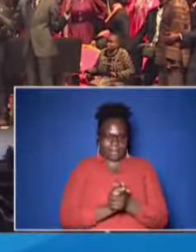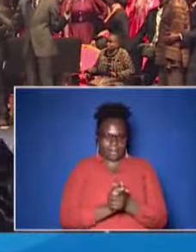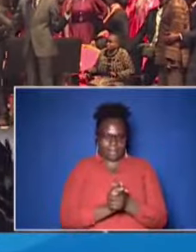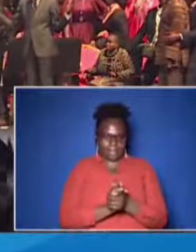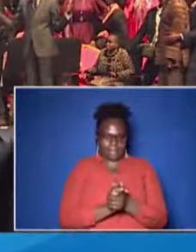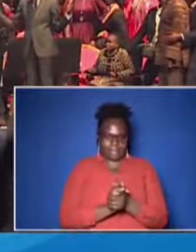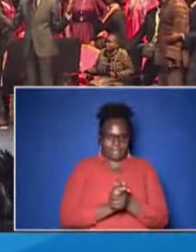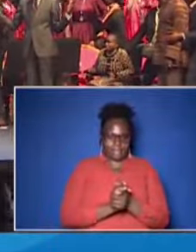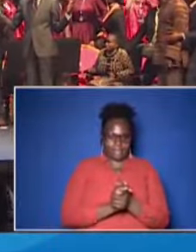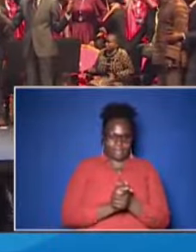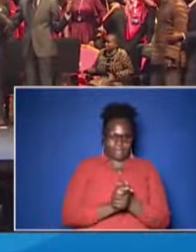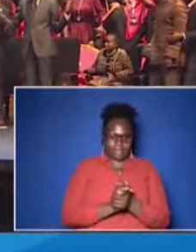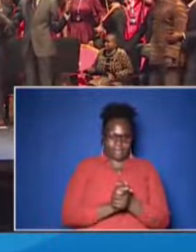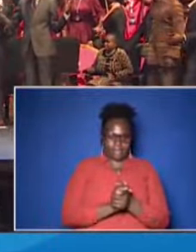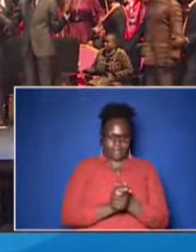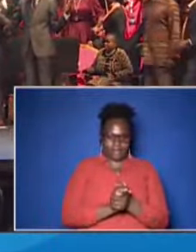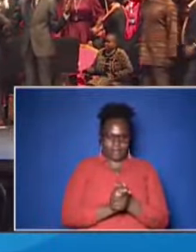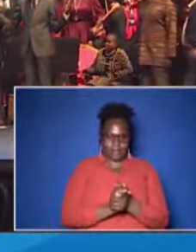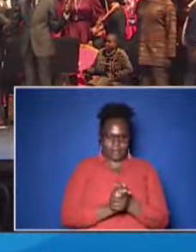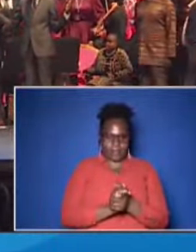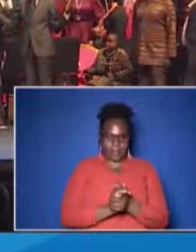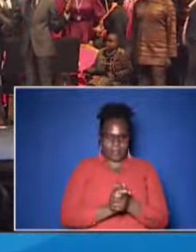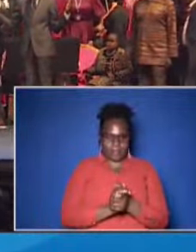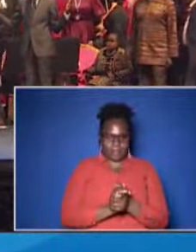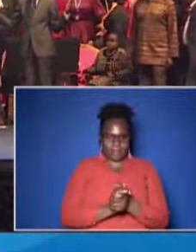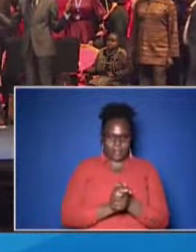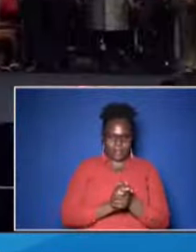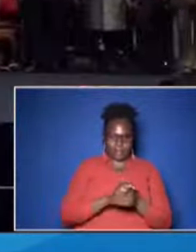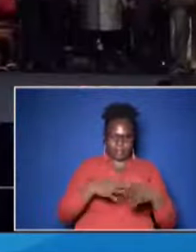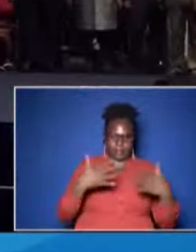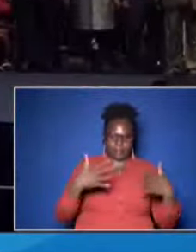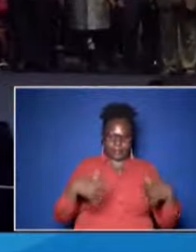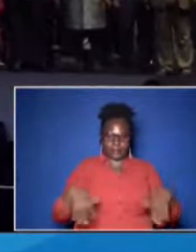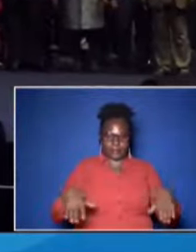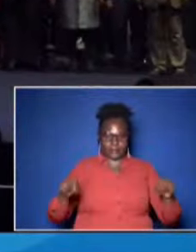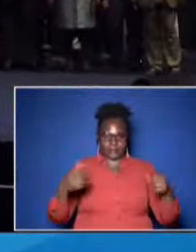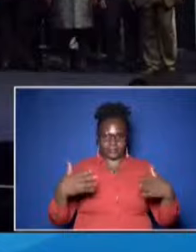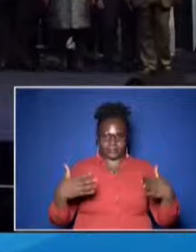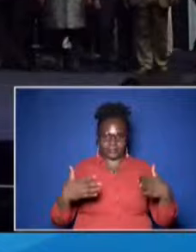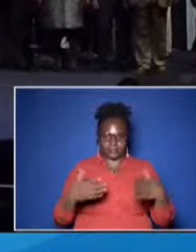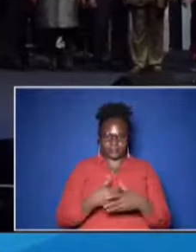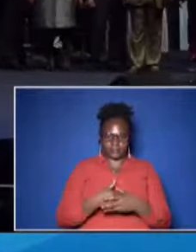in front of me join hands join hands in front of